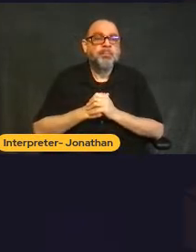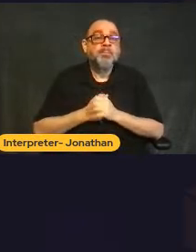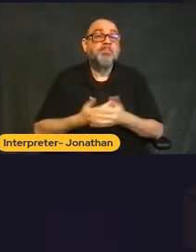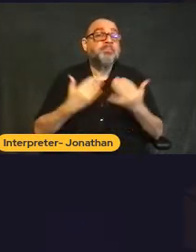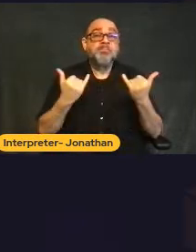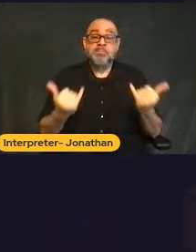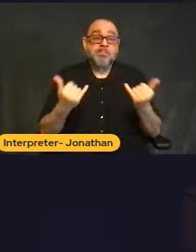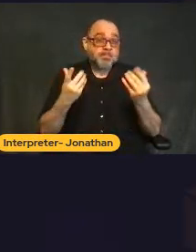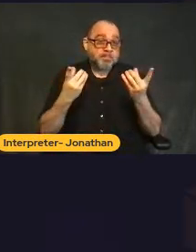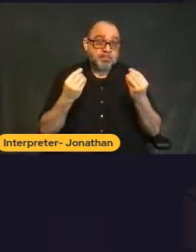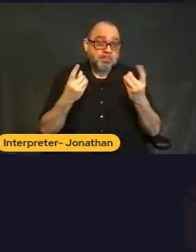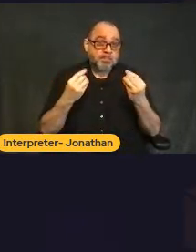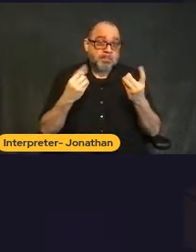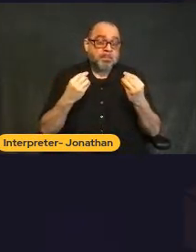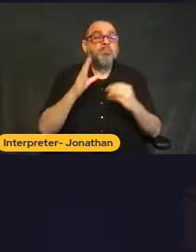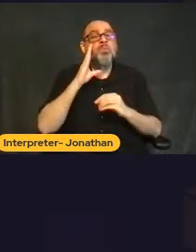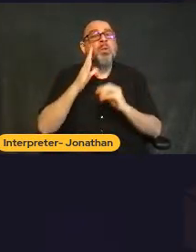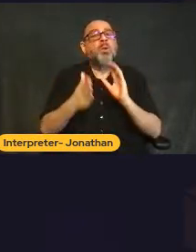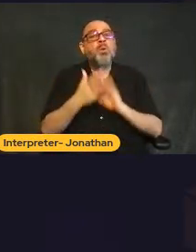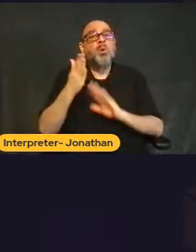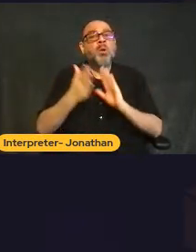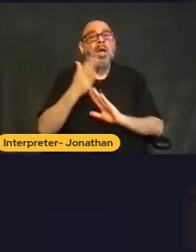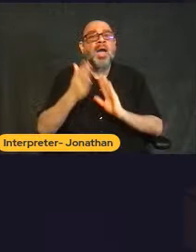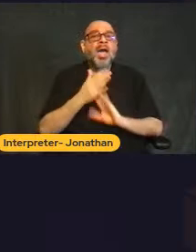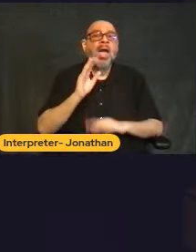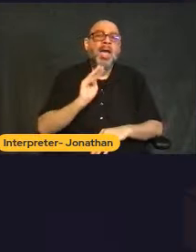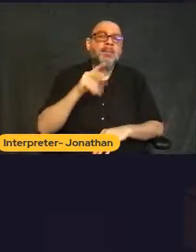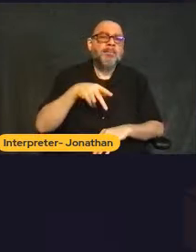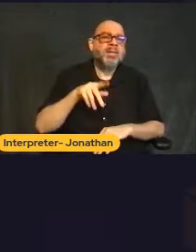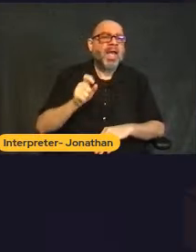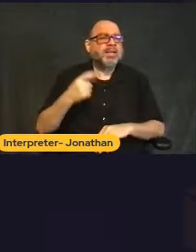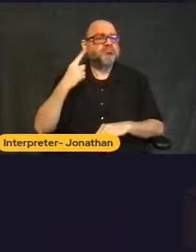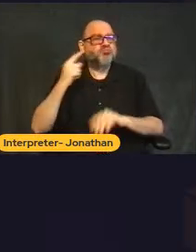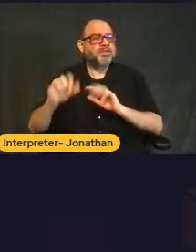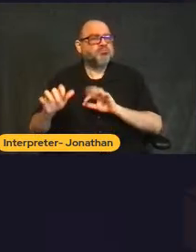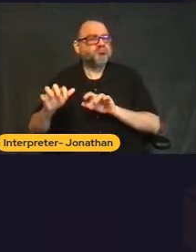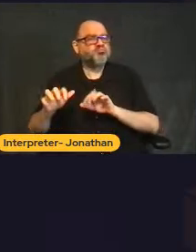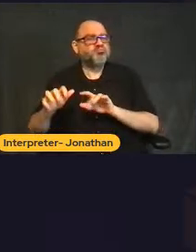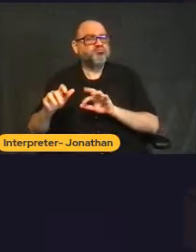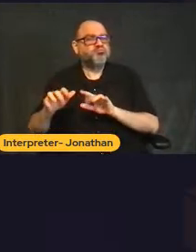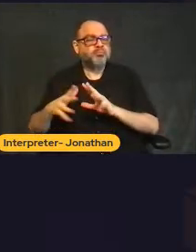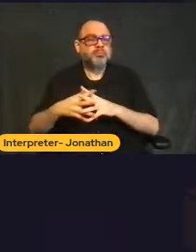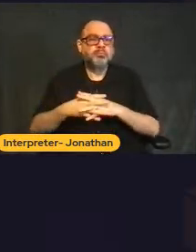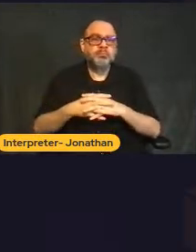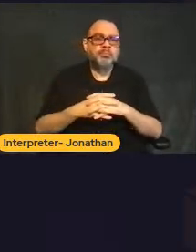this by running npx create a next app.